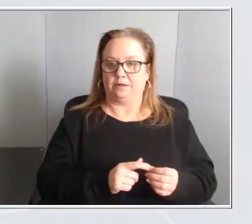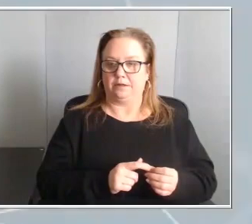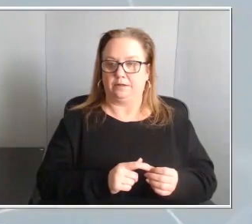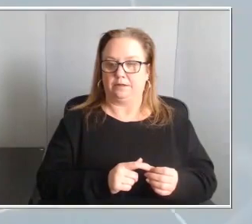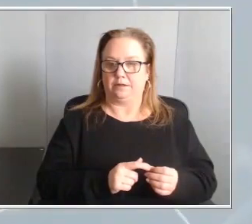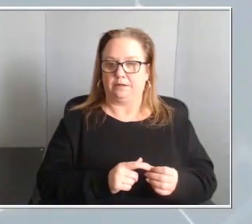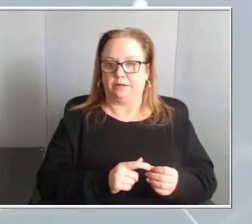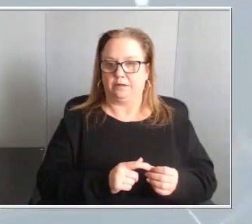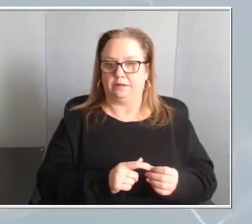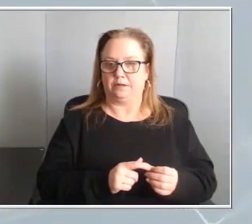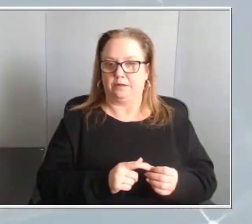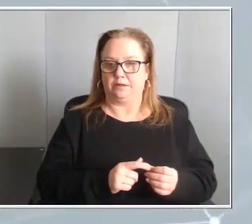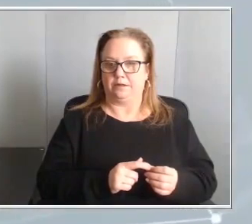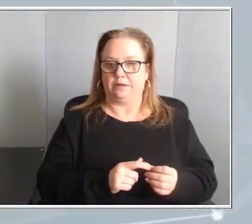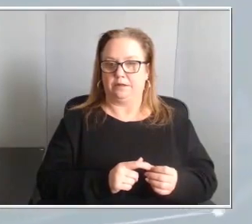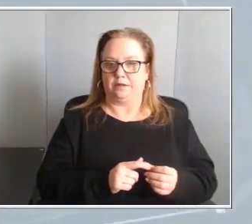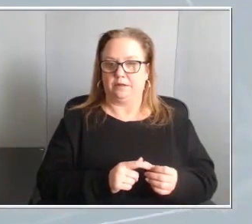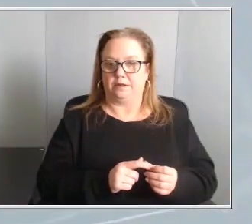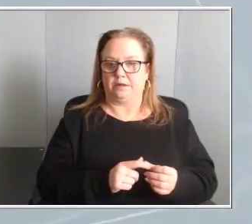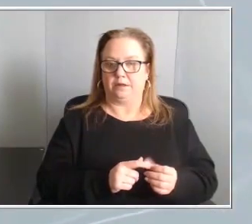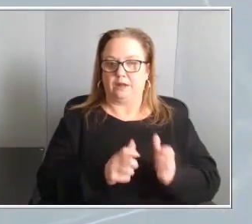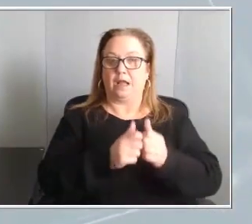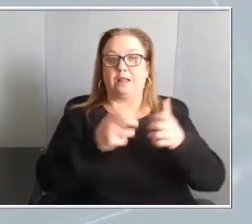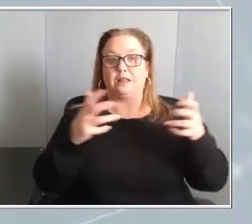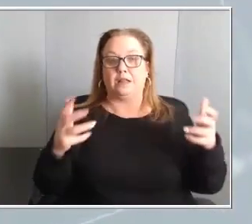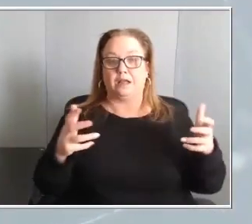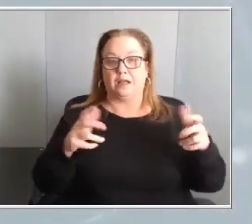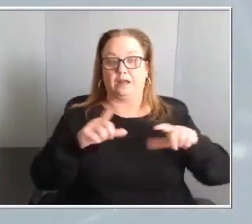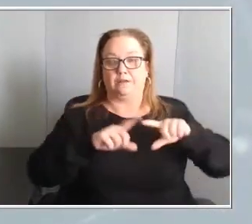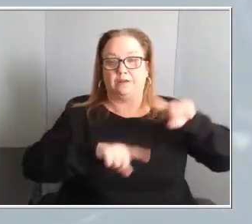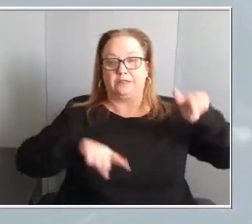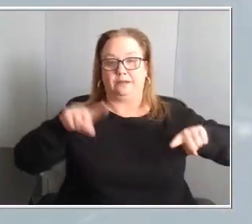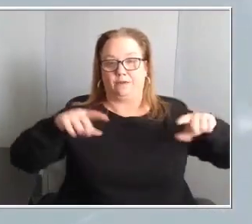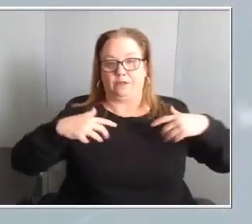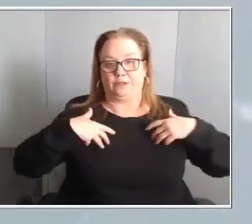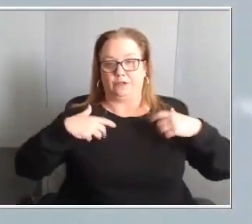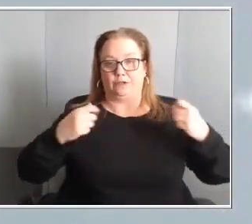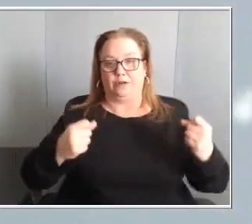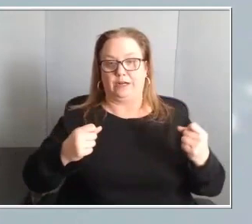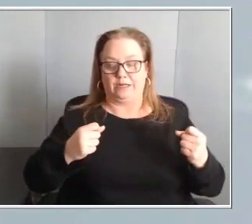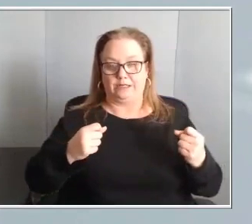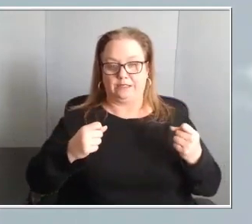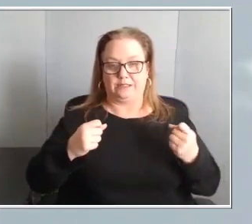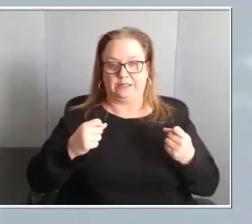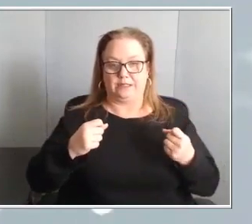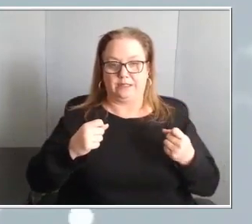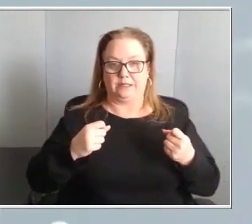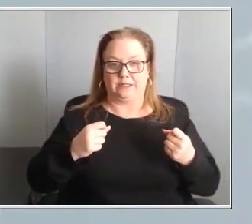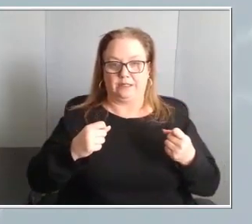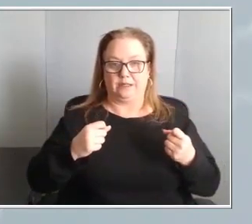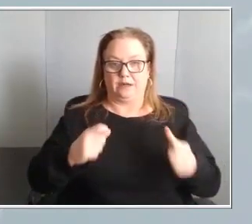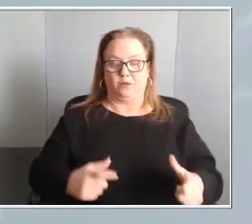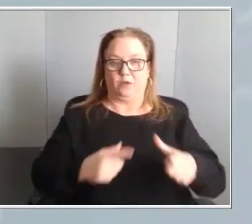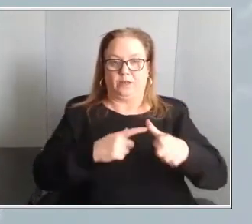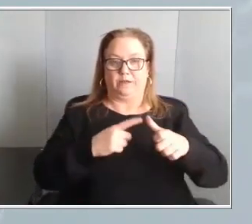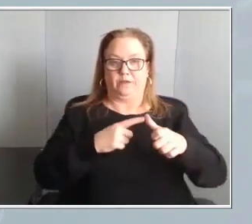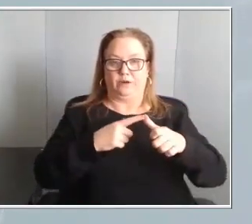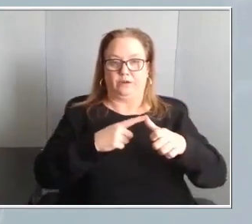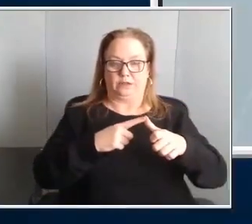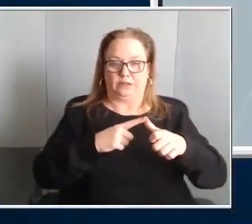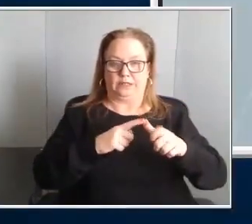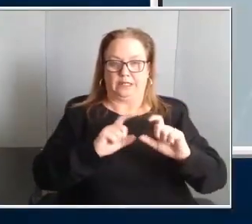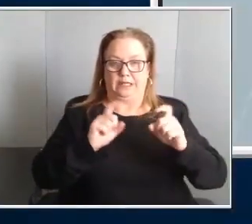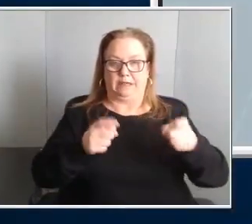There was a lot of the different strength. When they first put me on some of